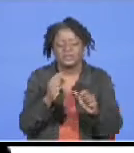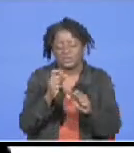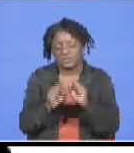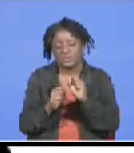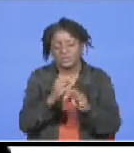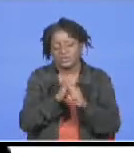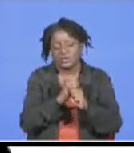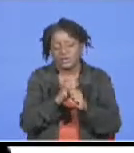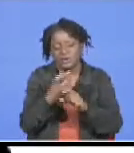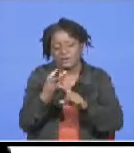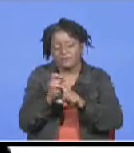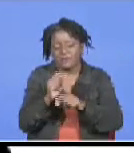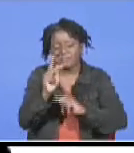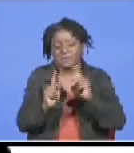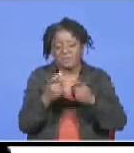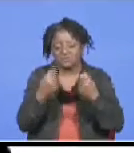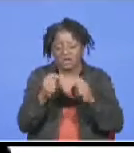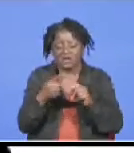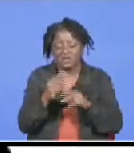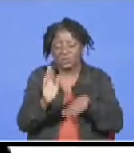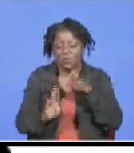to walk in alone.